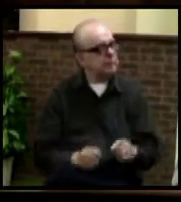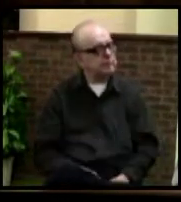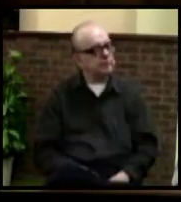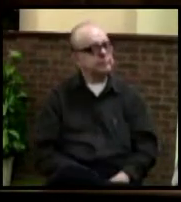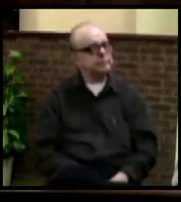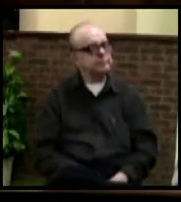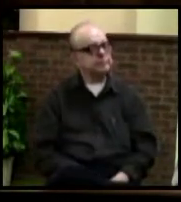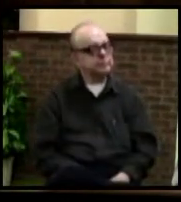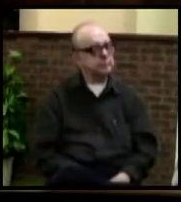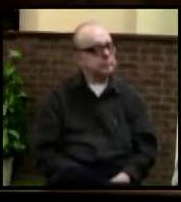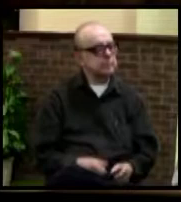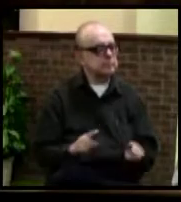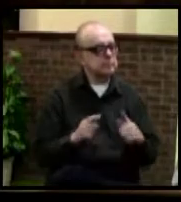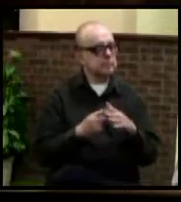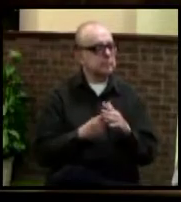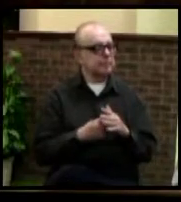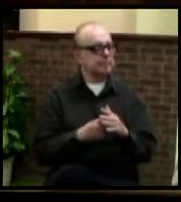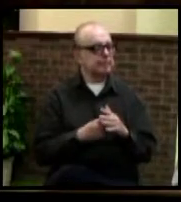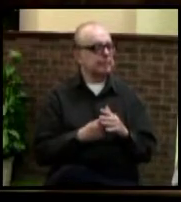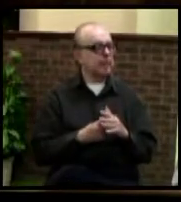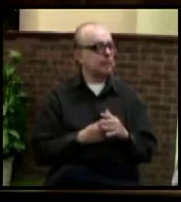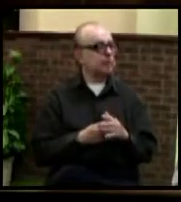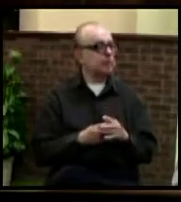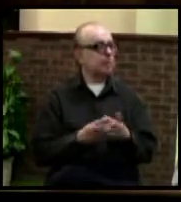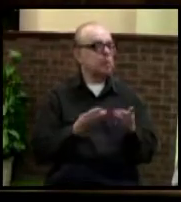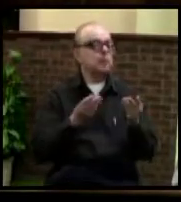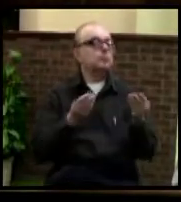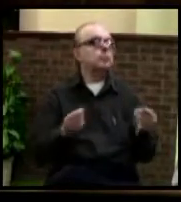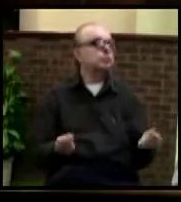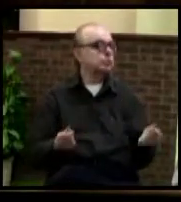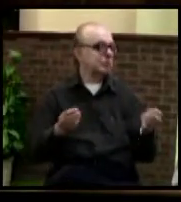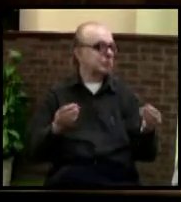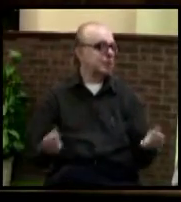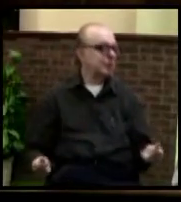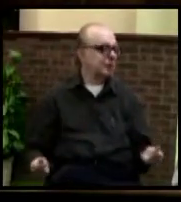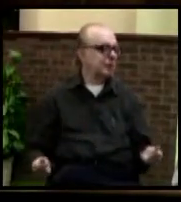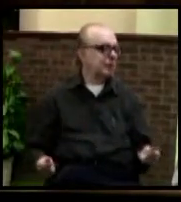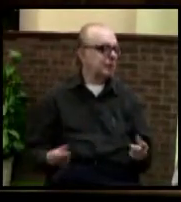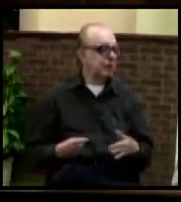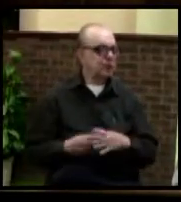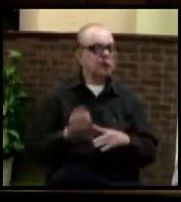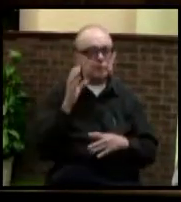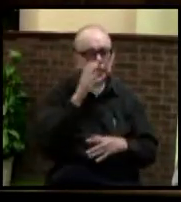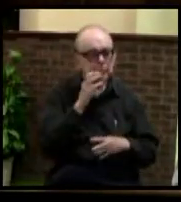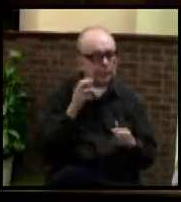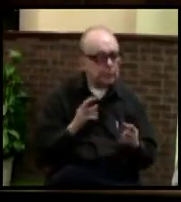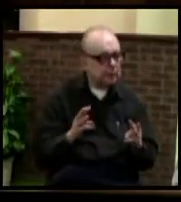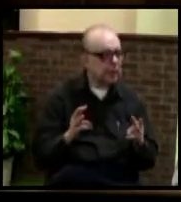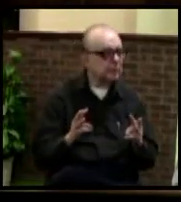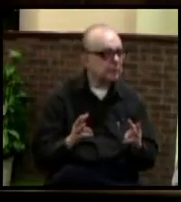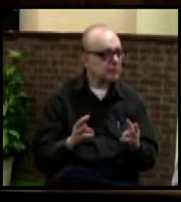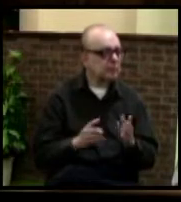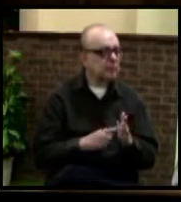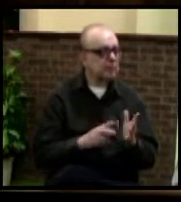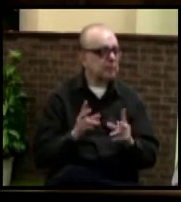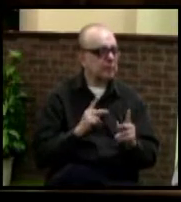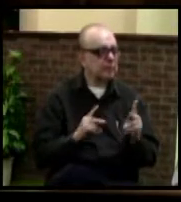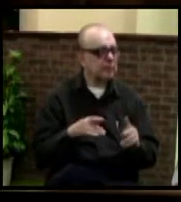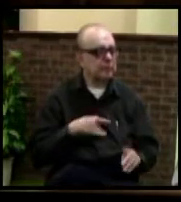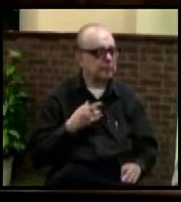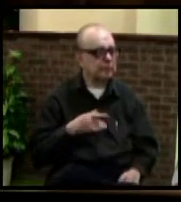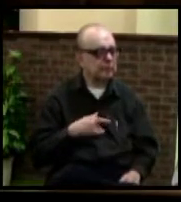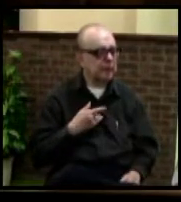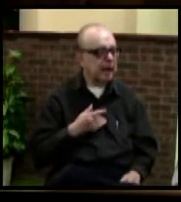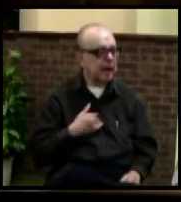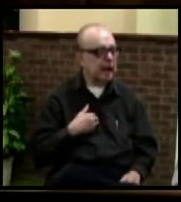is, when it begins to start draining you, you start looking for an outlet. And sometimes people feel